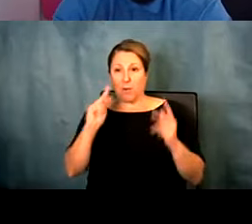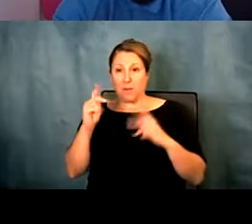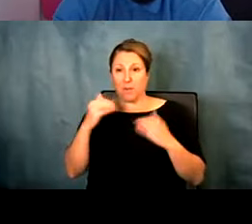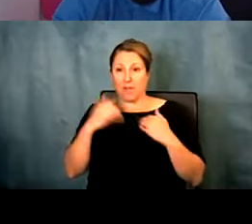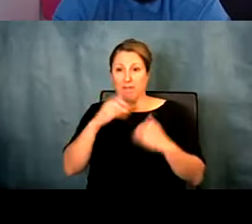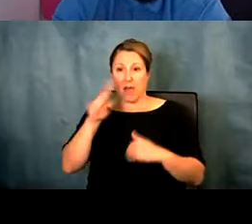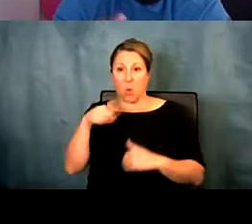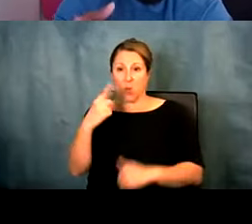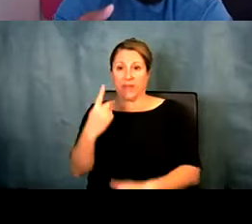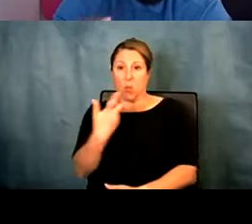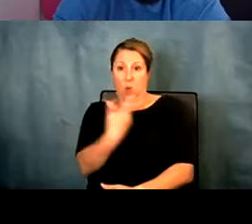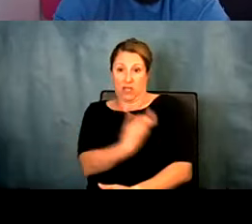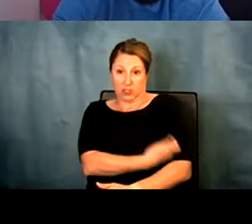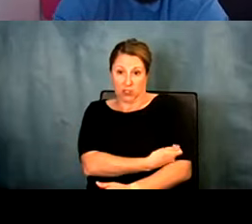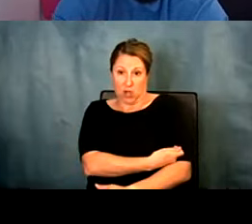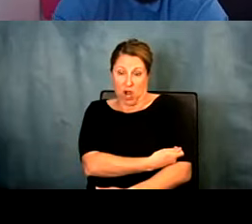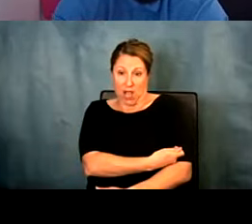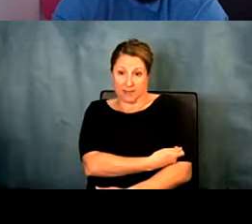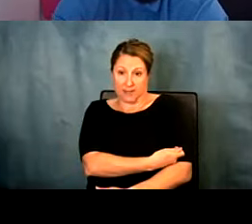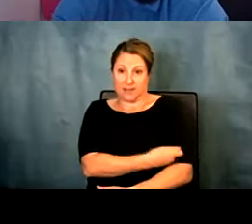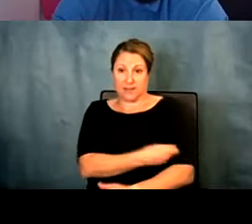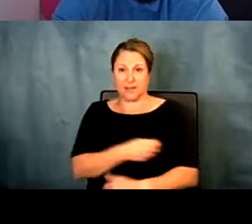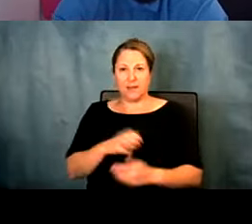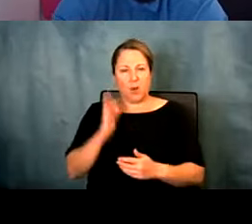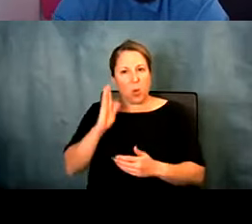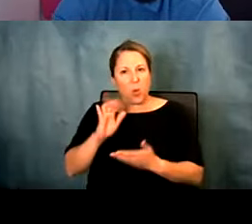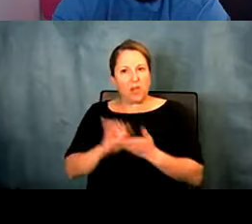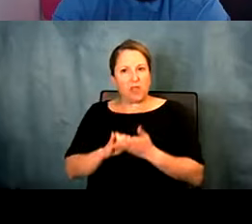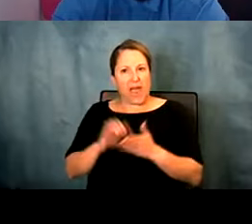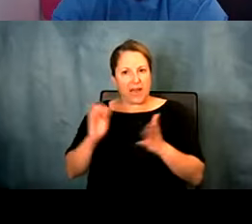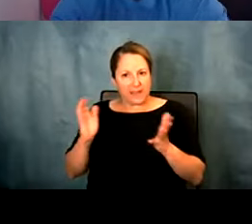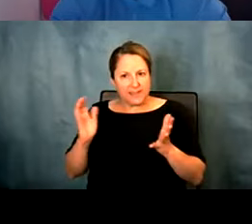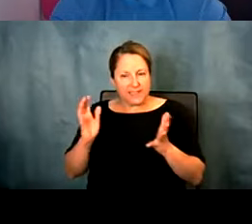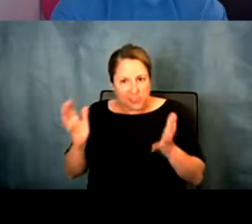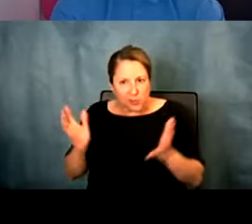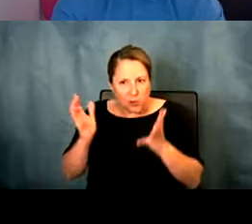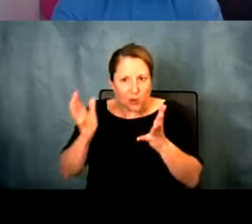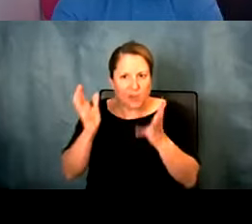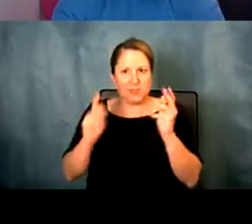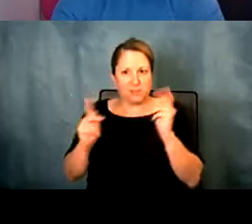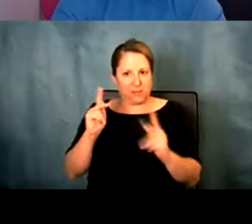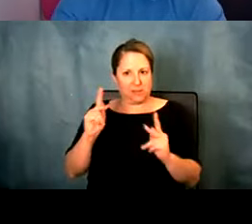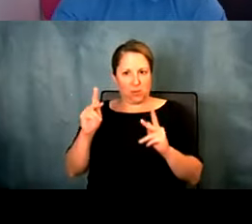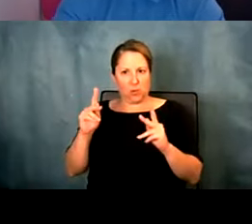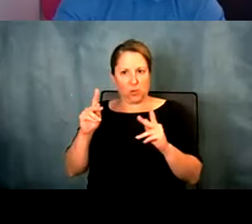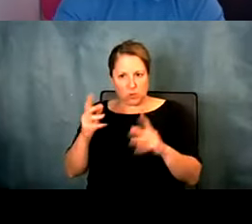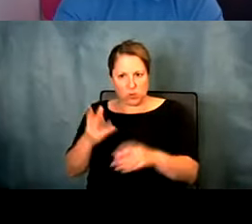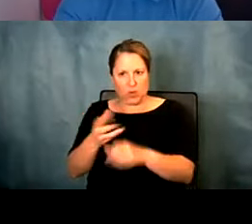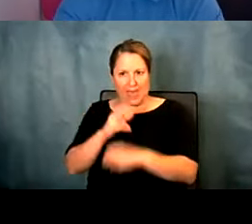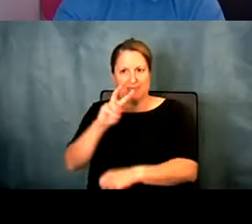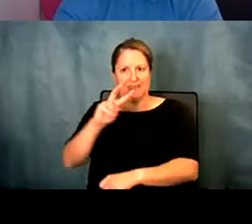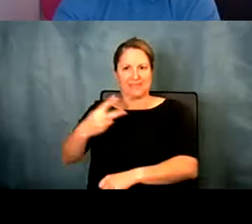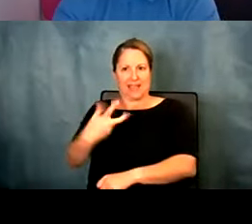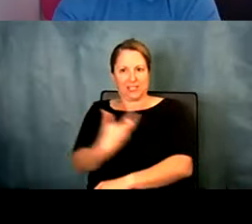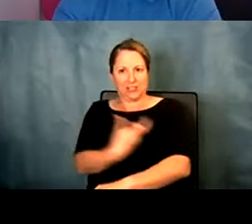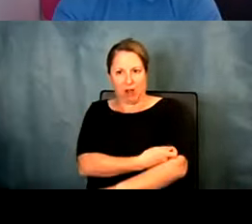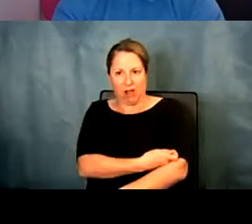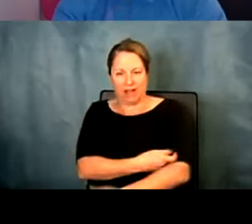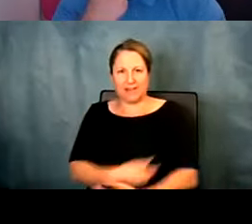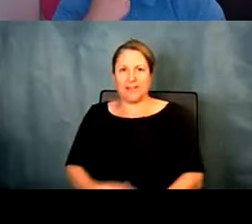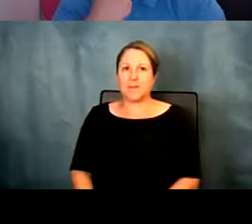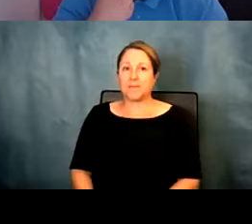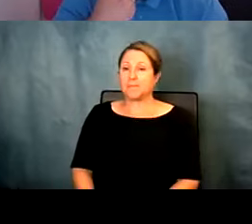shots that encourage 2 shots being taken? Yeah, so I mean, some of this has happened just